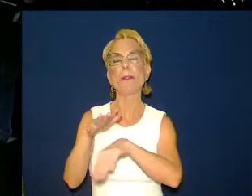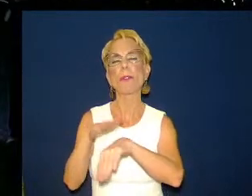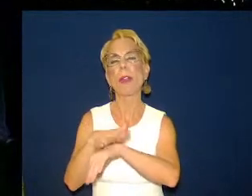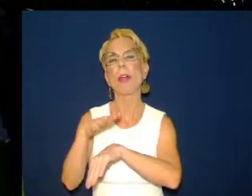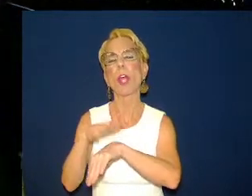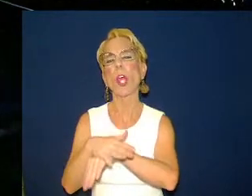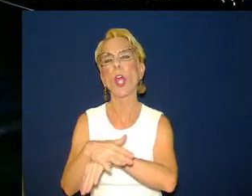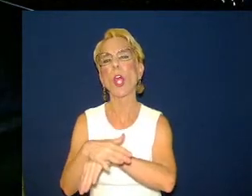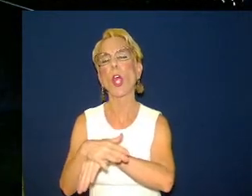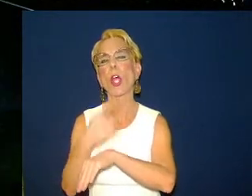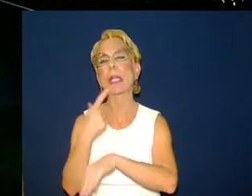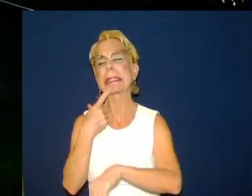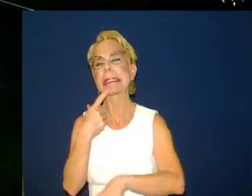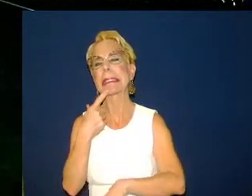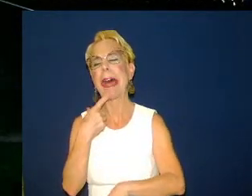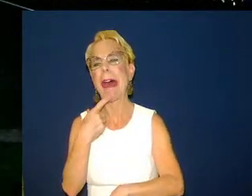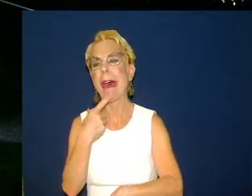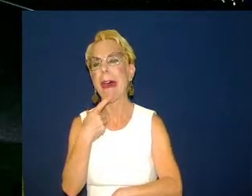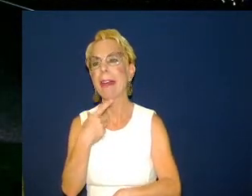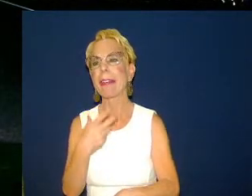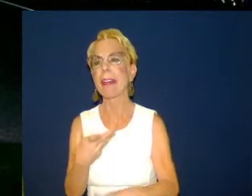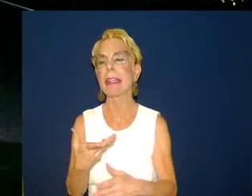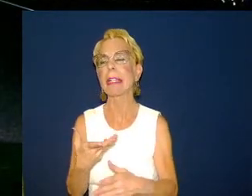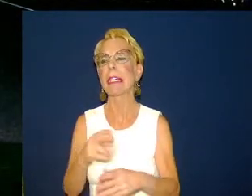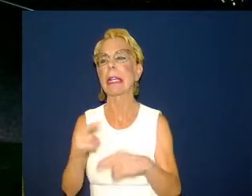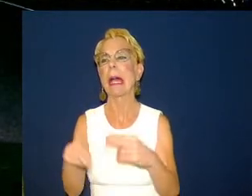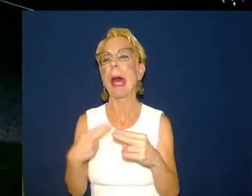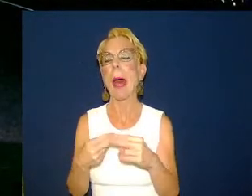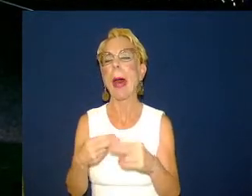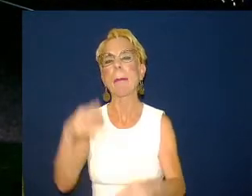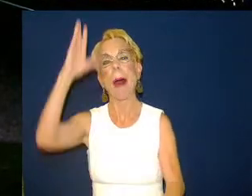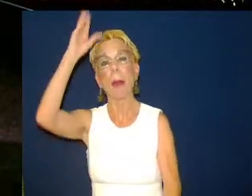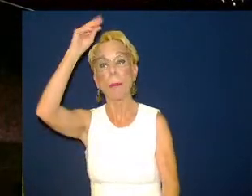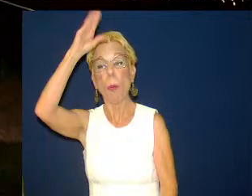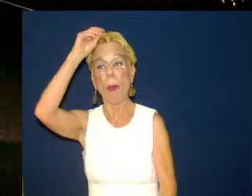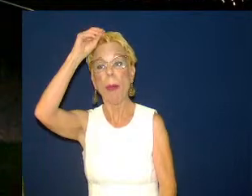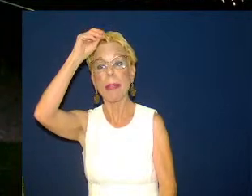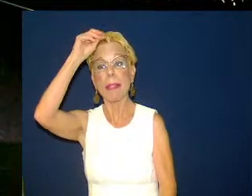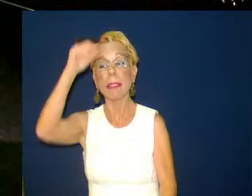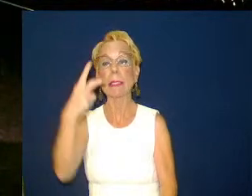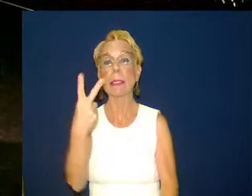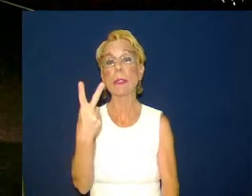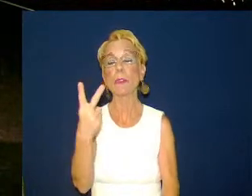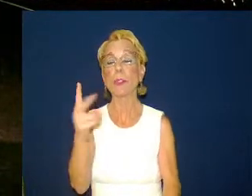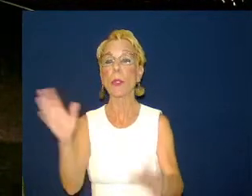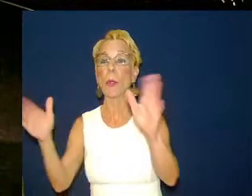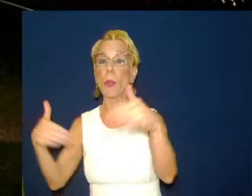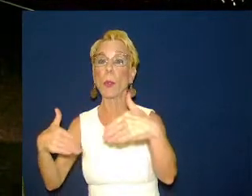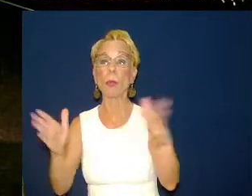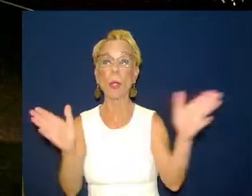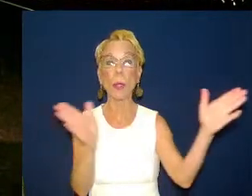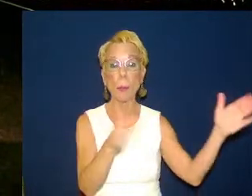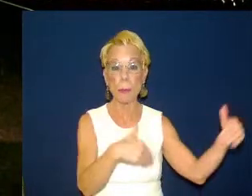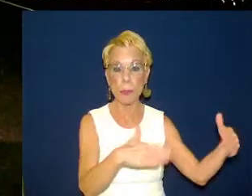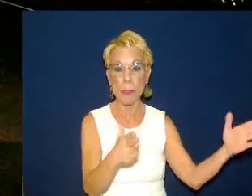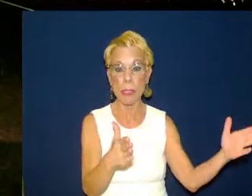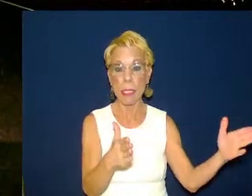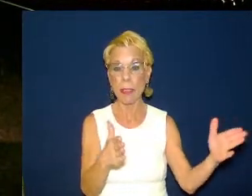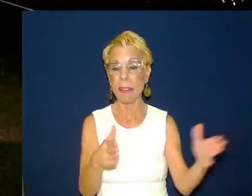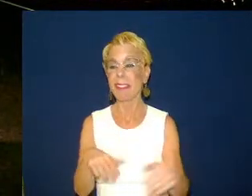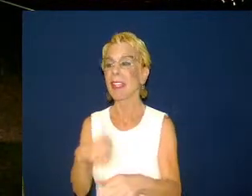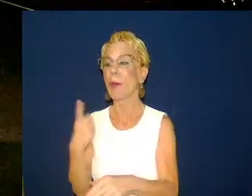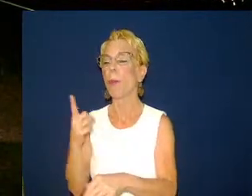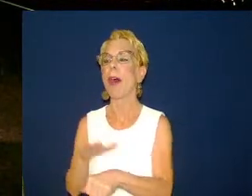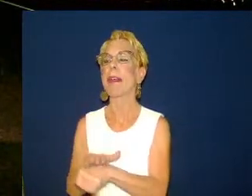He said, okay, let's take the optimist. We'll put him in this room. And I want to warn you, it's filled full of horse